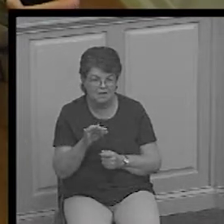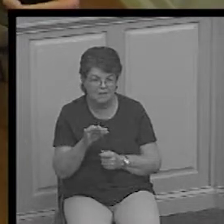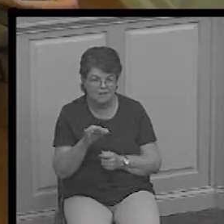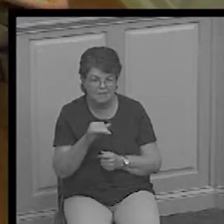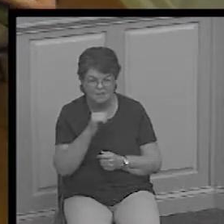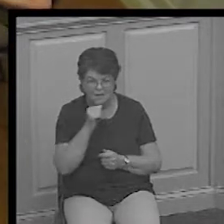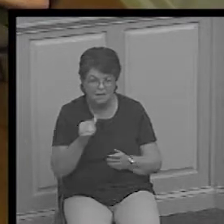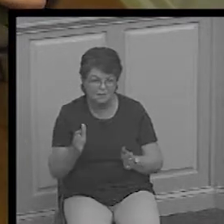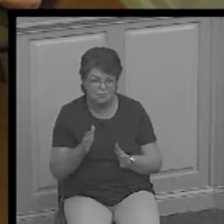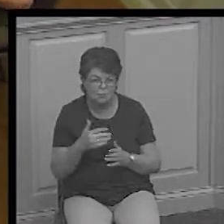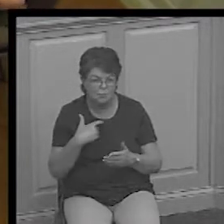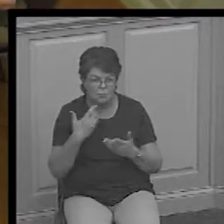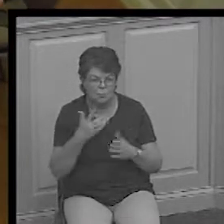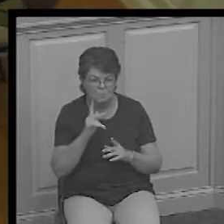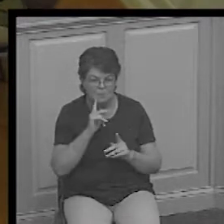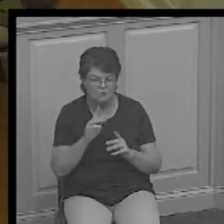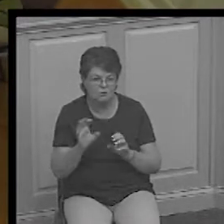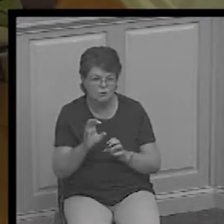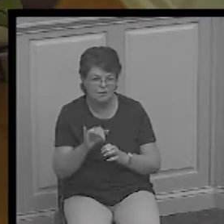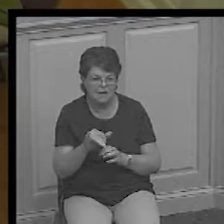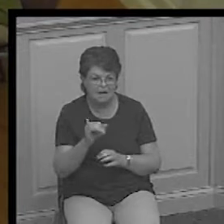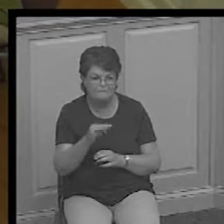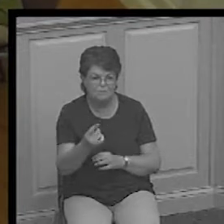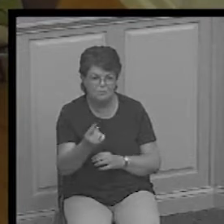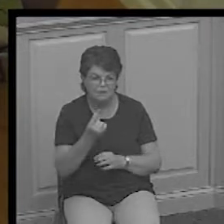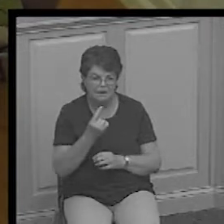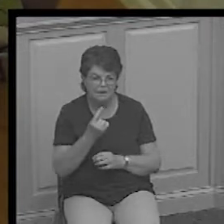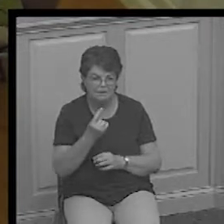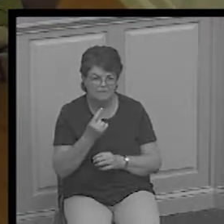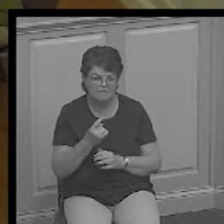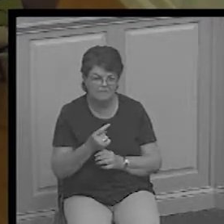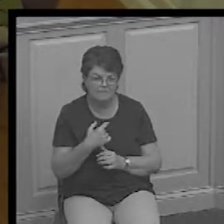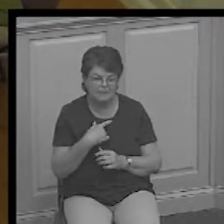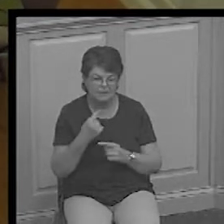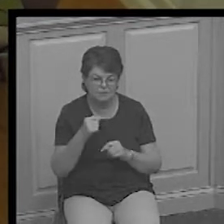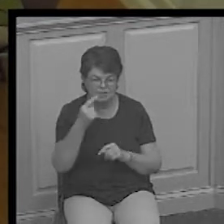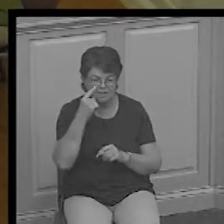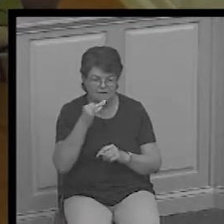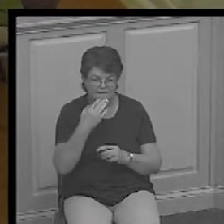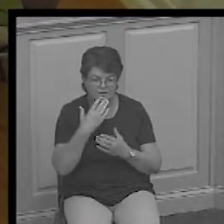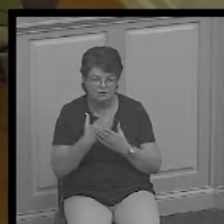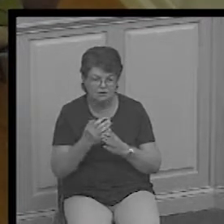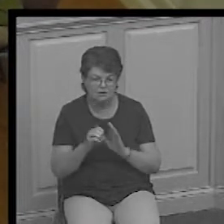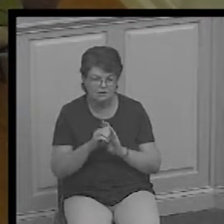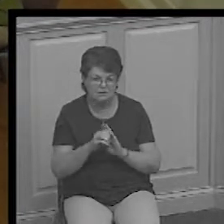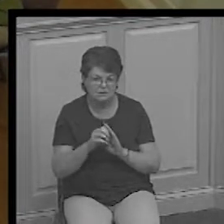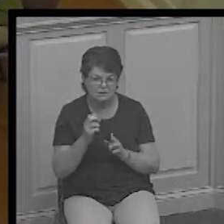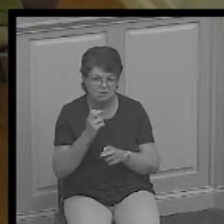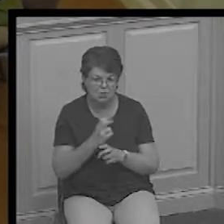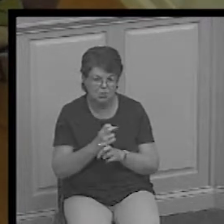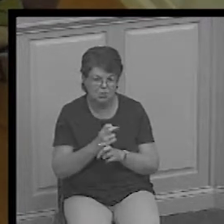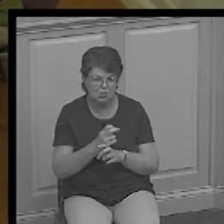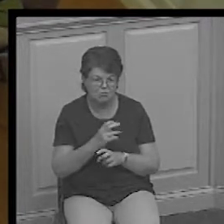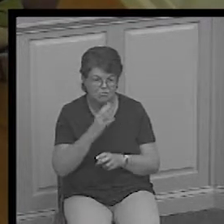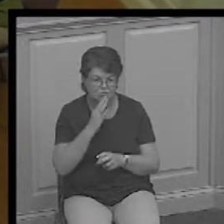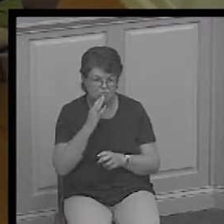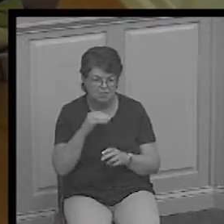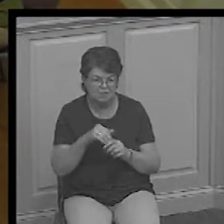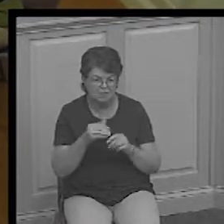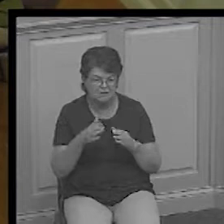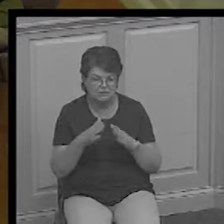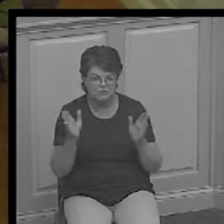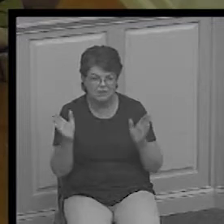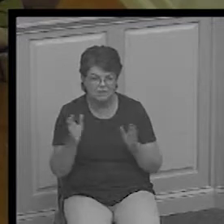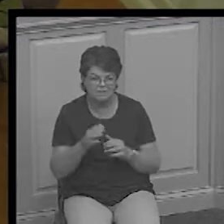not encouraged, we don't want people to do that. It is, if you came to us, I'm trying to think of a good example because it's hard to talk in, generalities